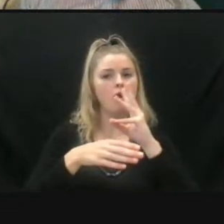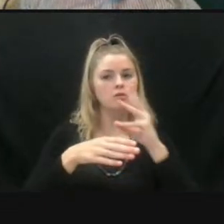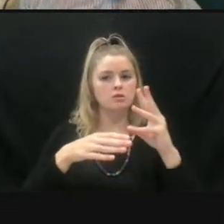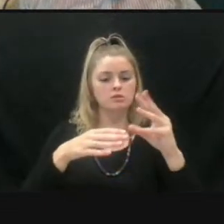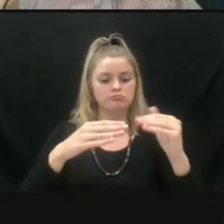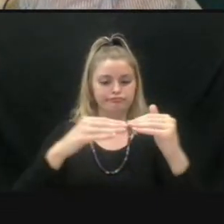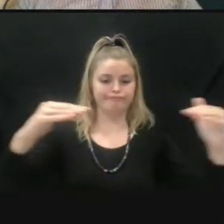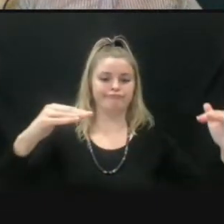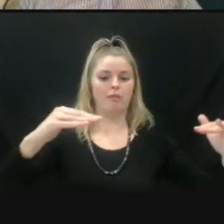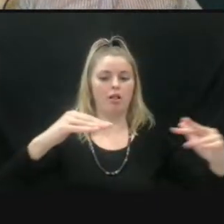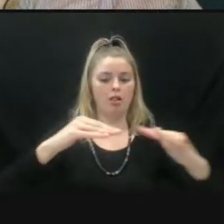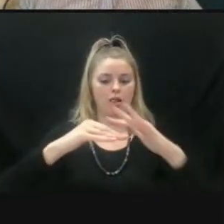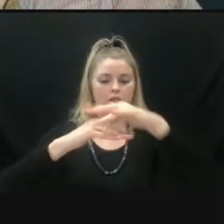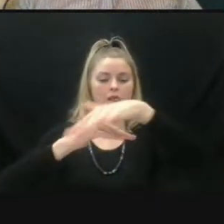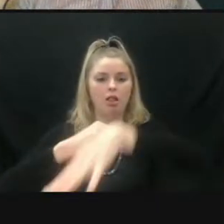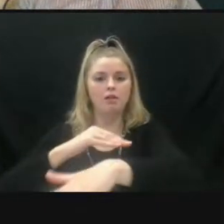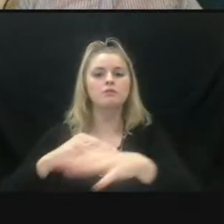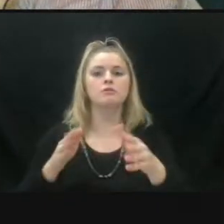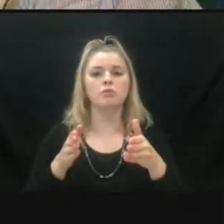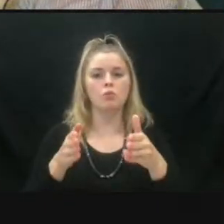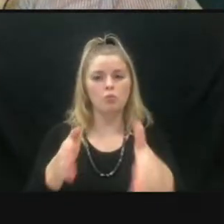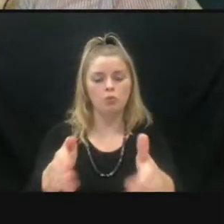impassable.